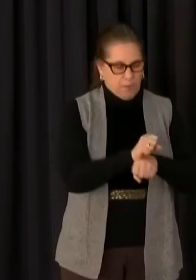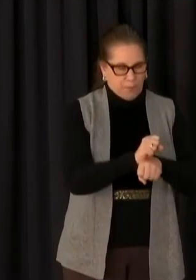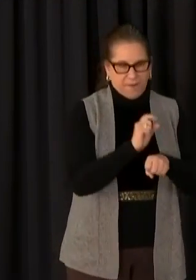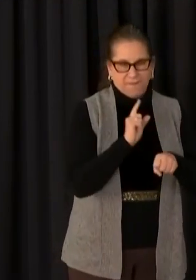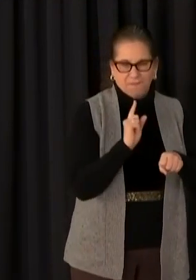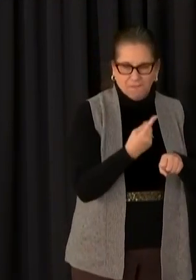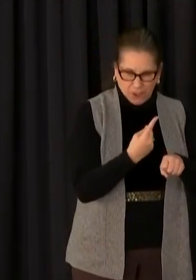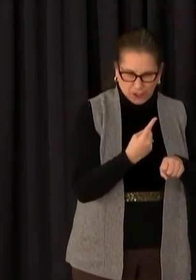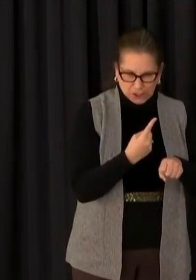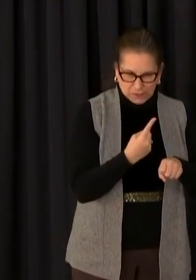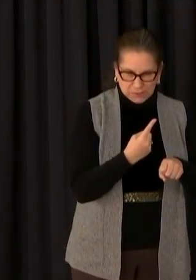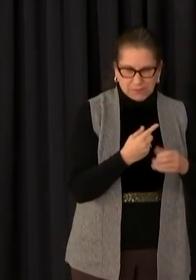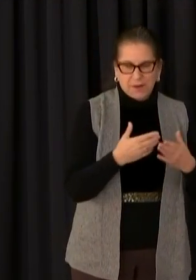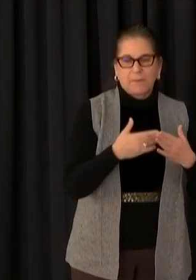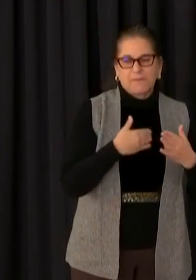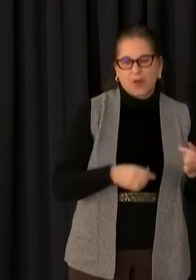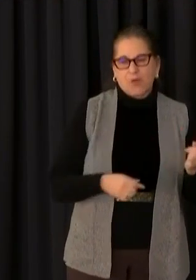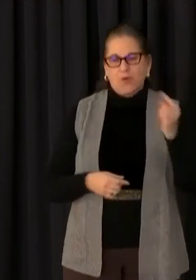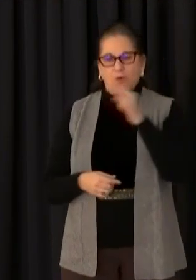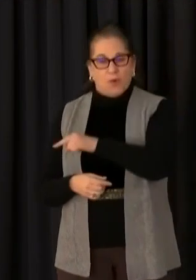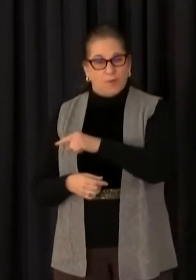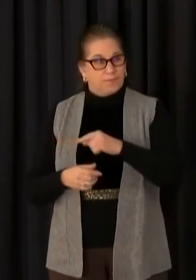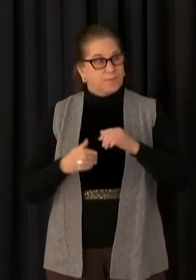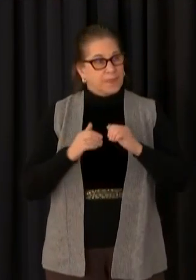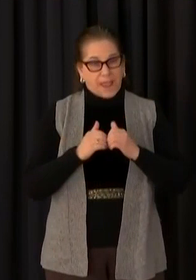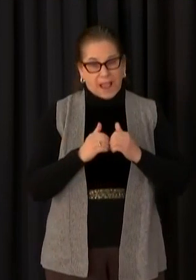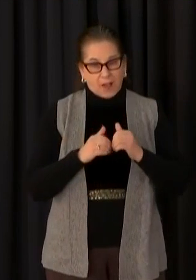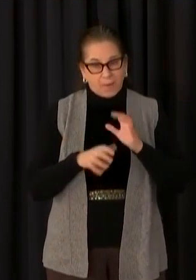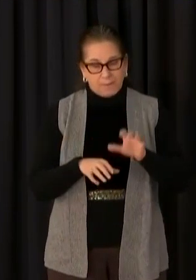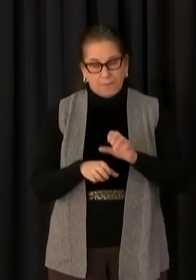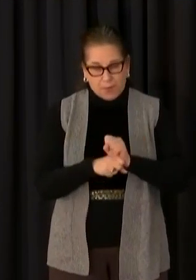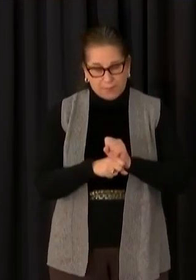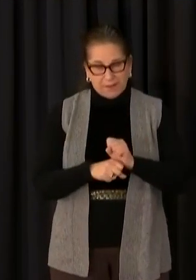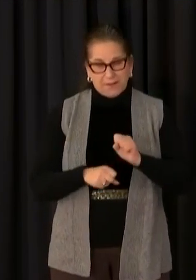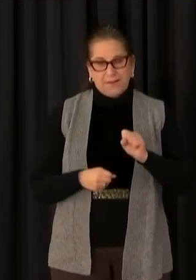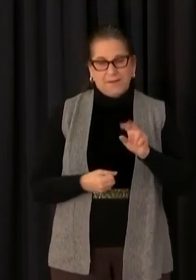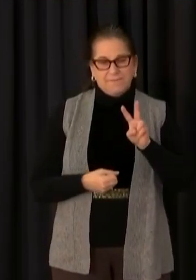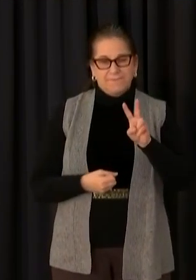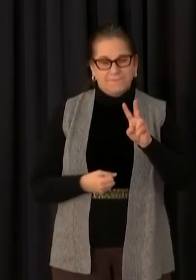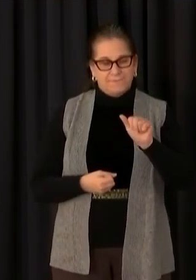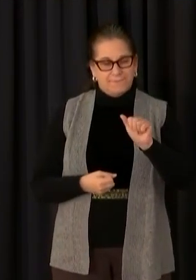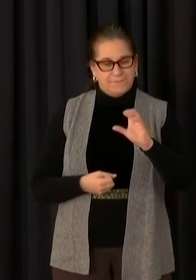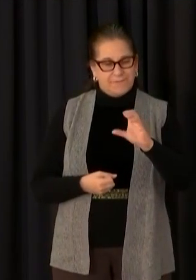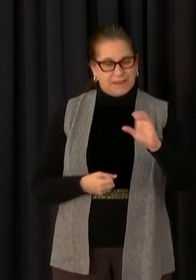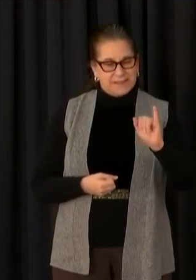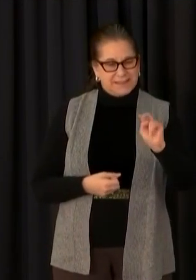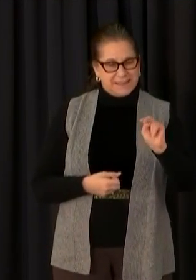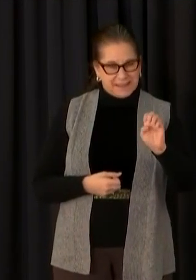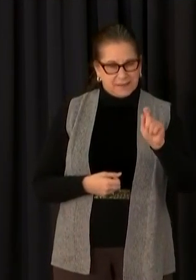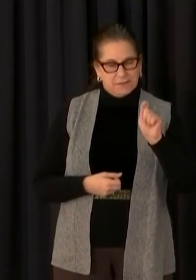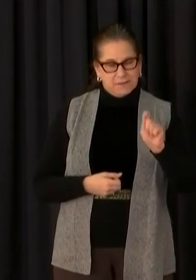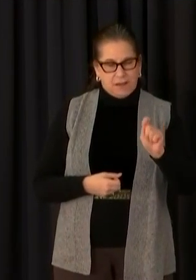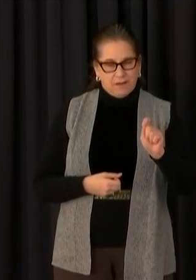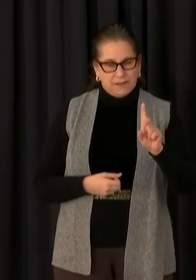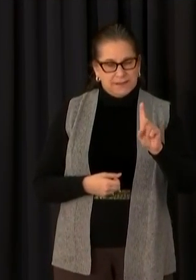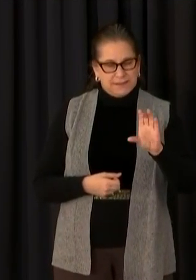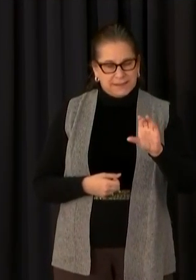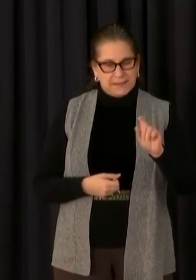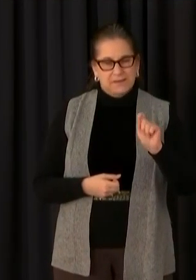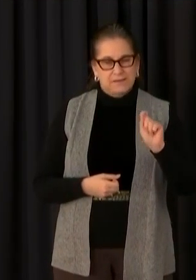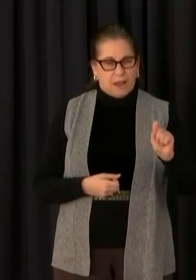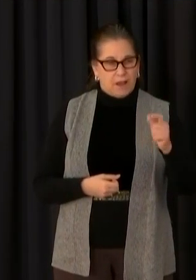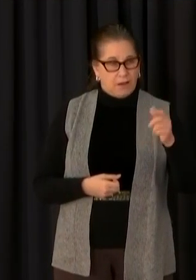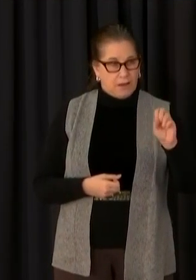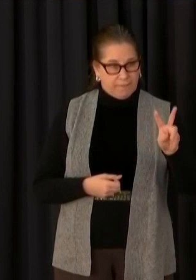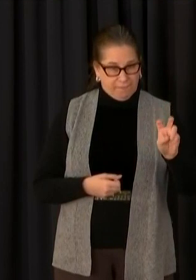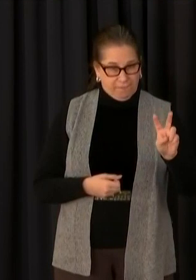go to vaccinate.dc.gov to register or to receive an alert, or call for an appointment